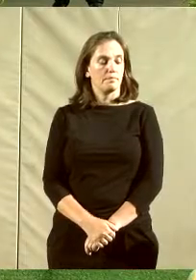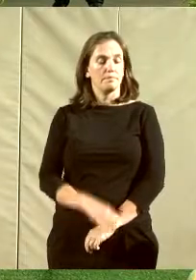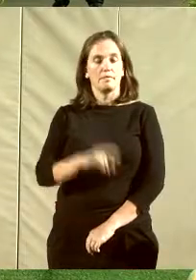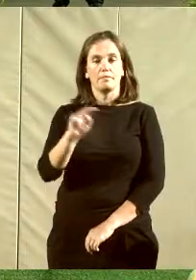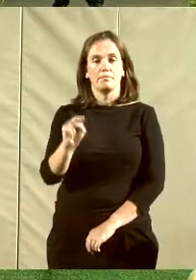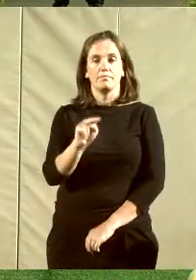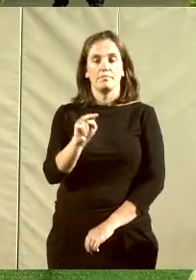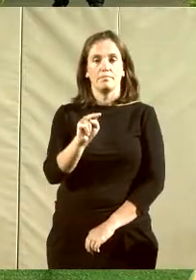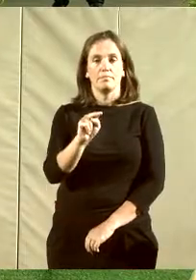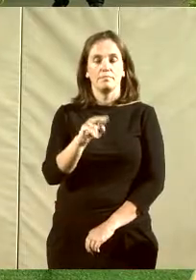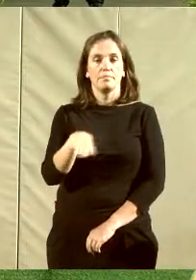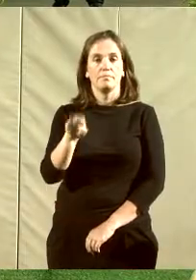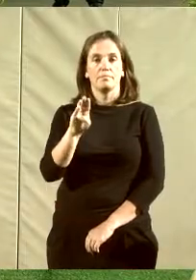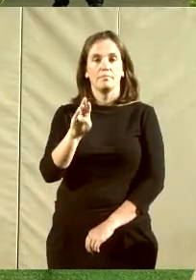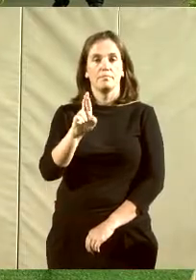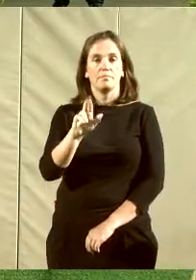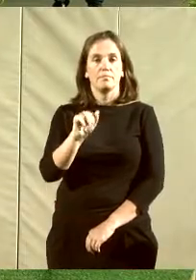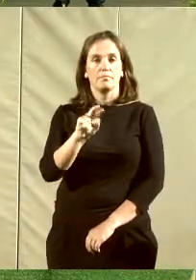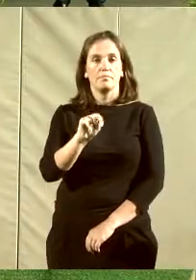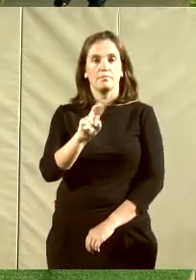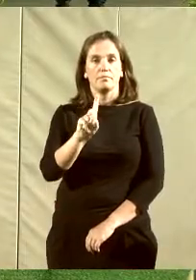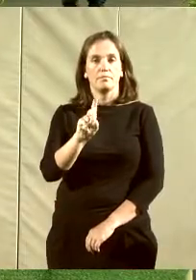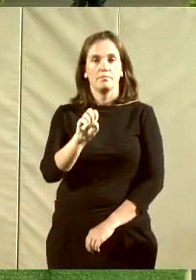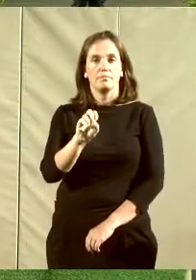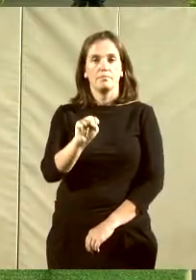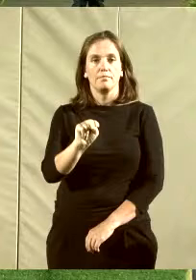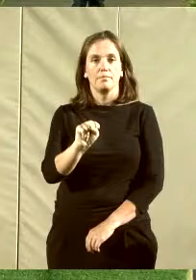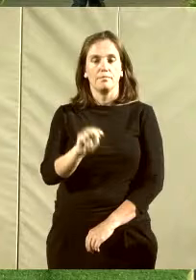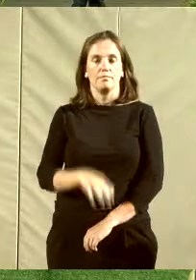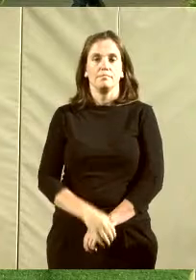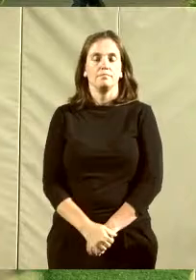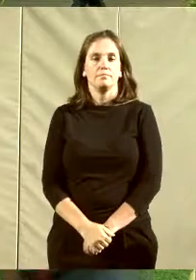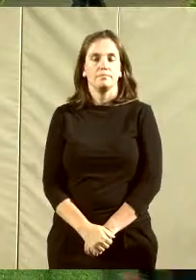Nicholas Scott Brandon.